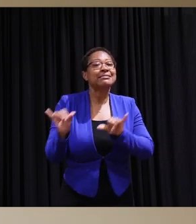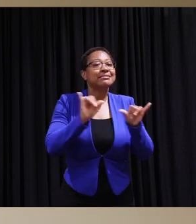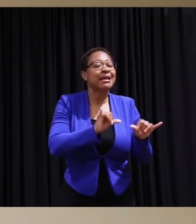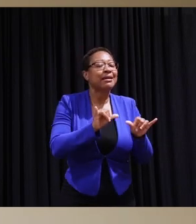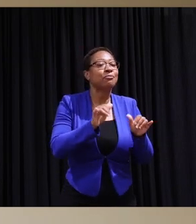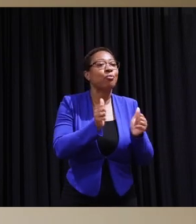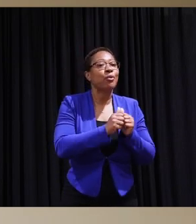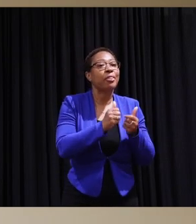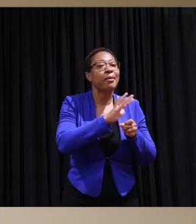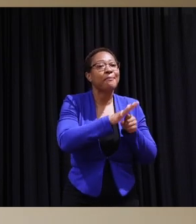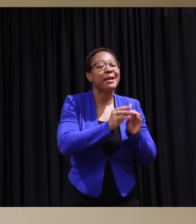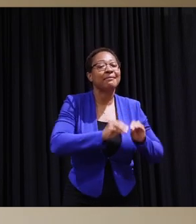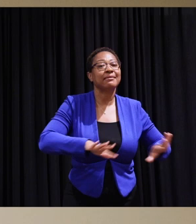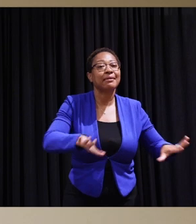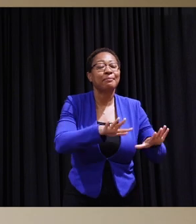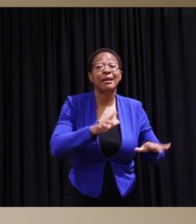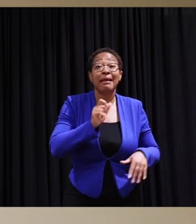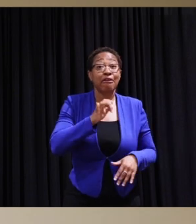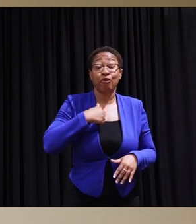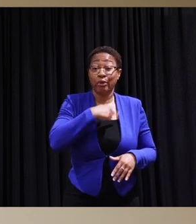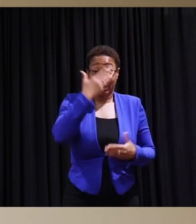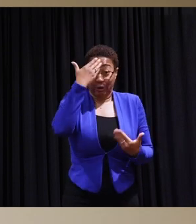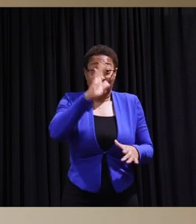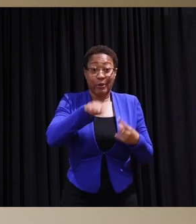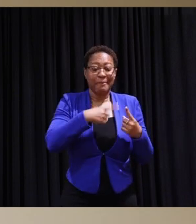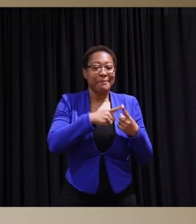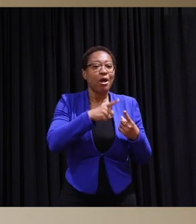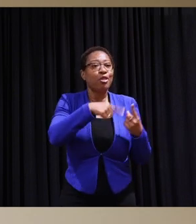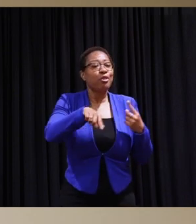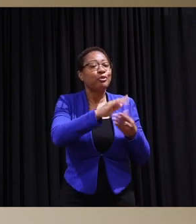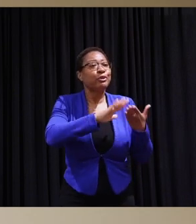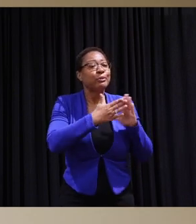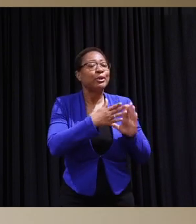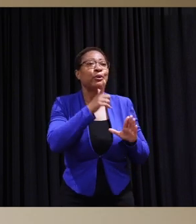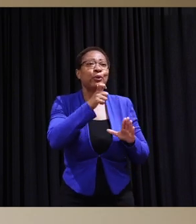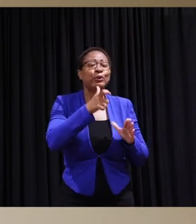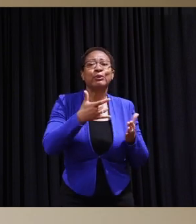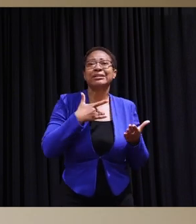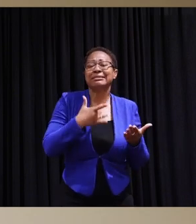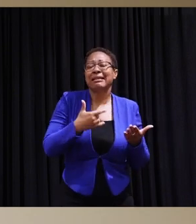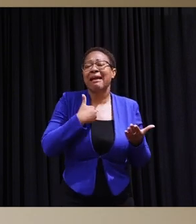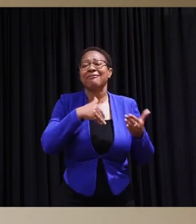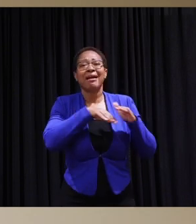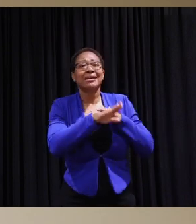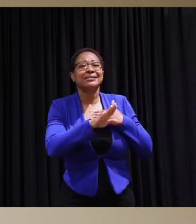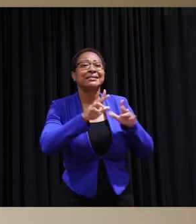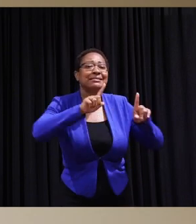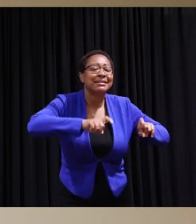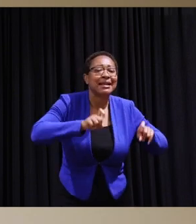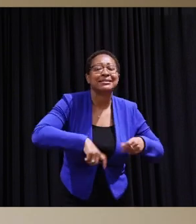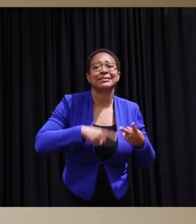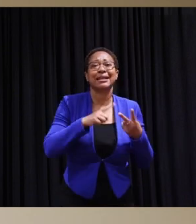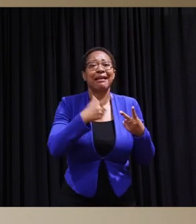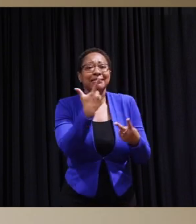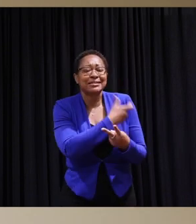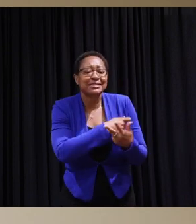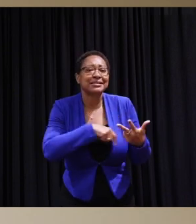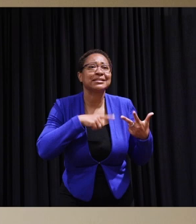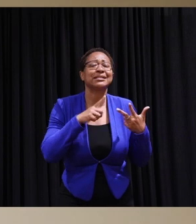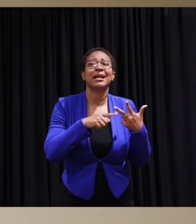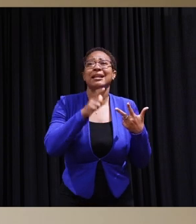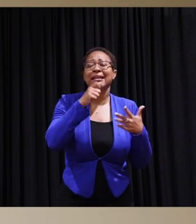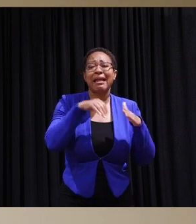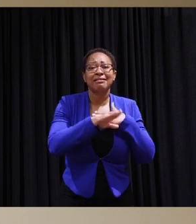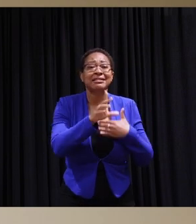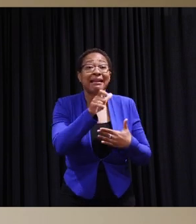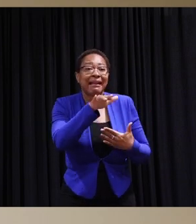right? If we didn't know about the disparate communities that didn't have access to testing, didn't have access to vaccines, didn't have access